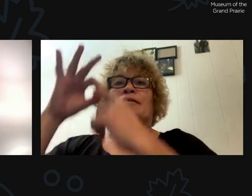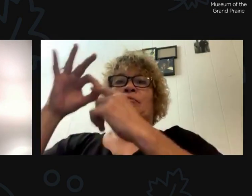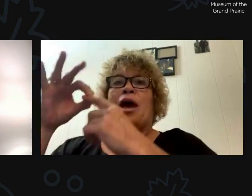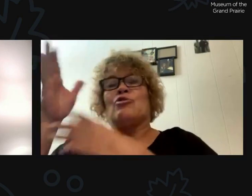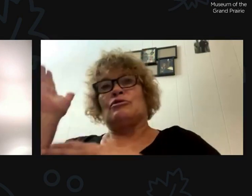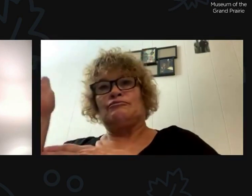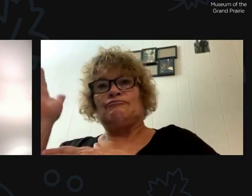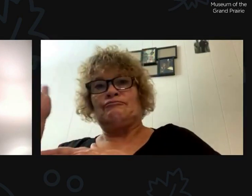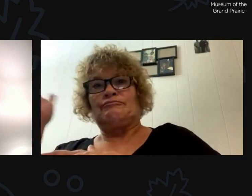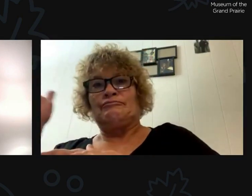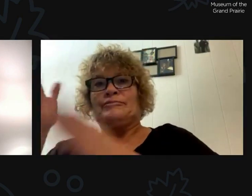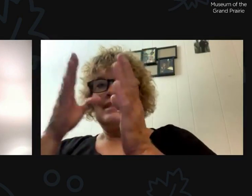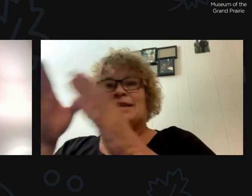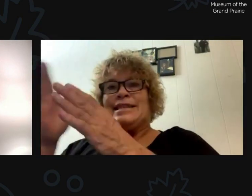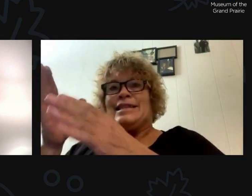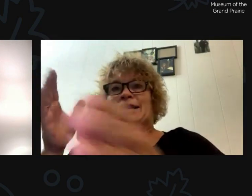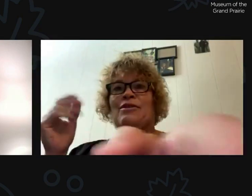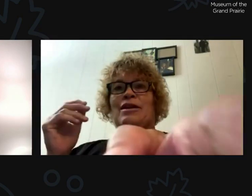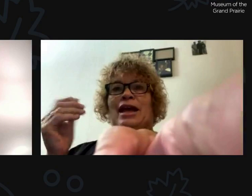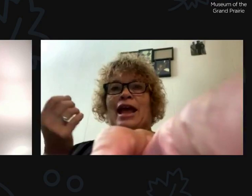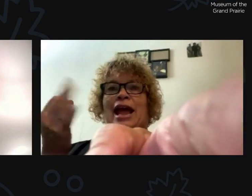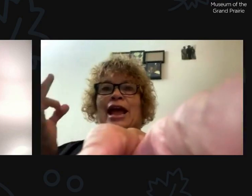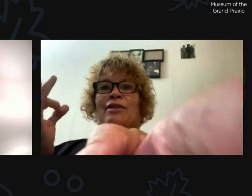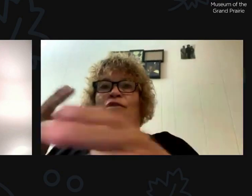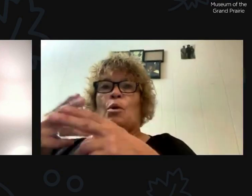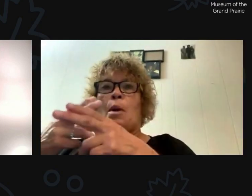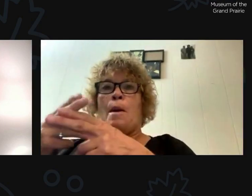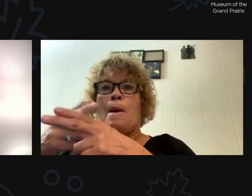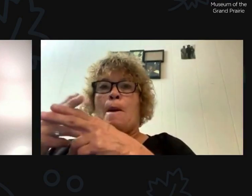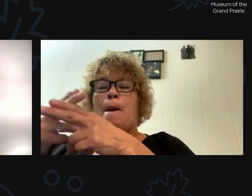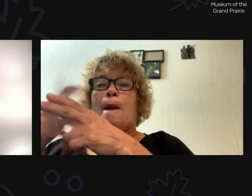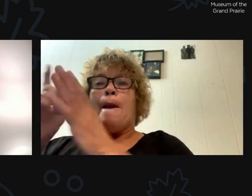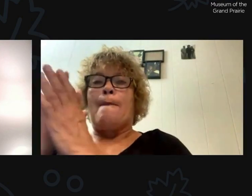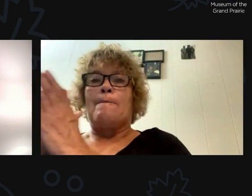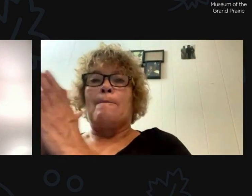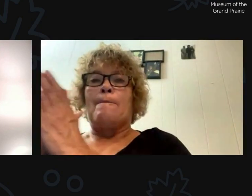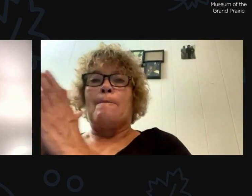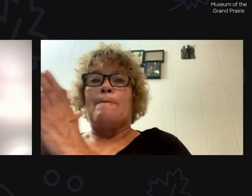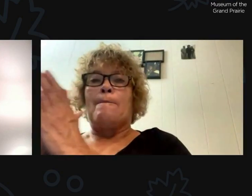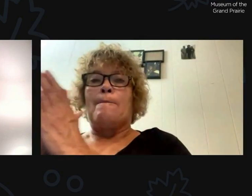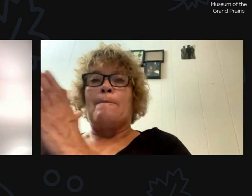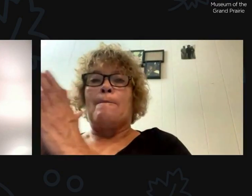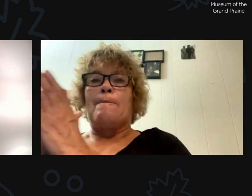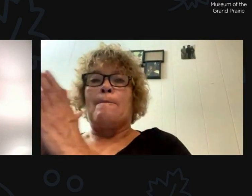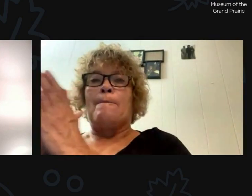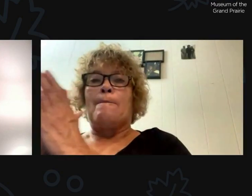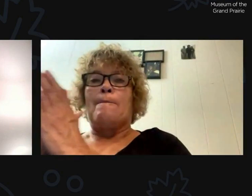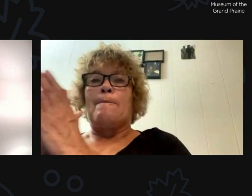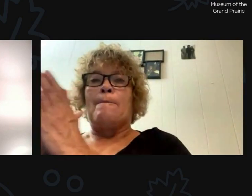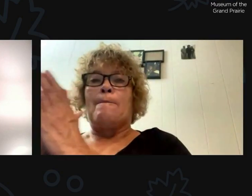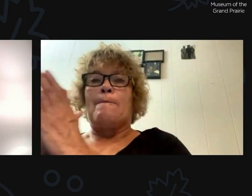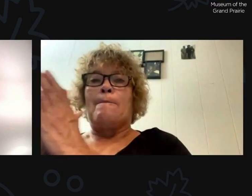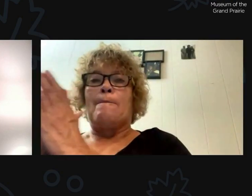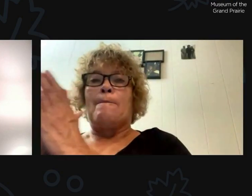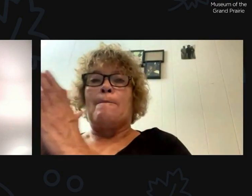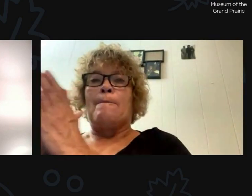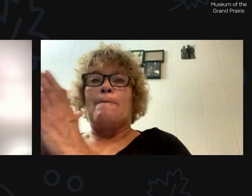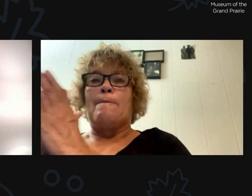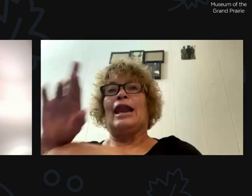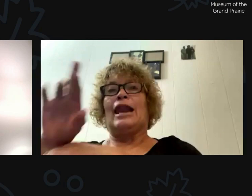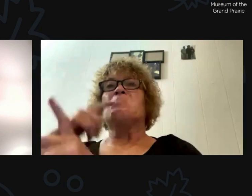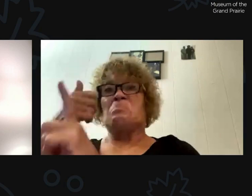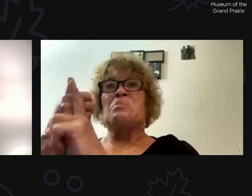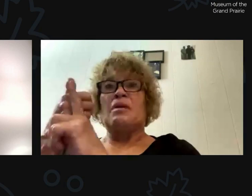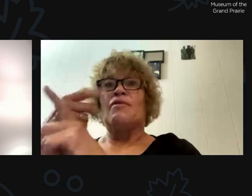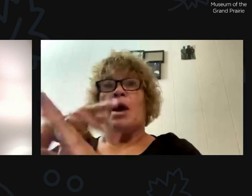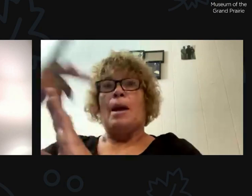series. In just a few short moments, I will bring on tonight's presenter, Natalie Lira, to present tonight's program.